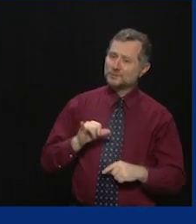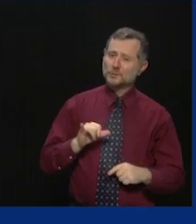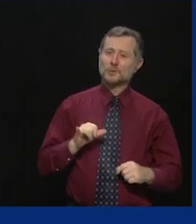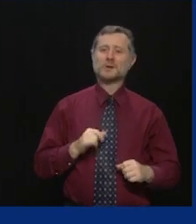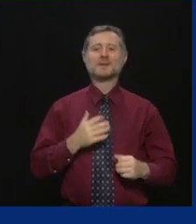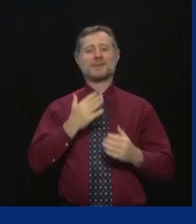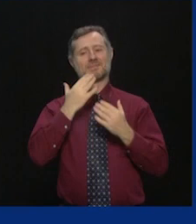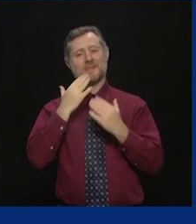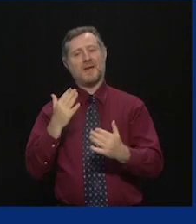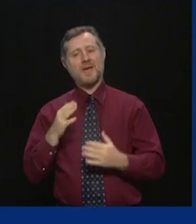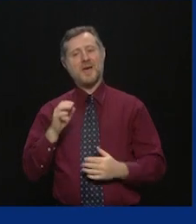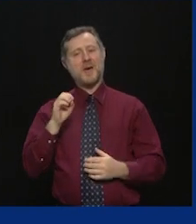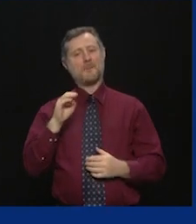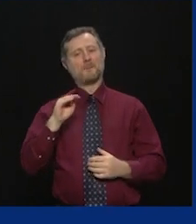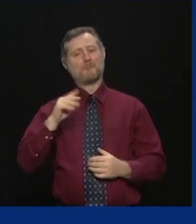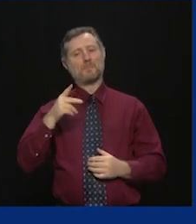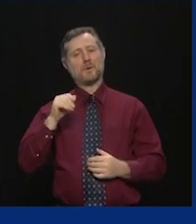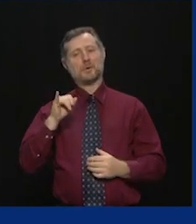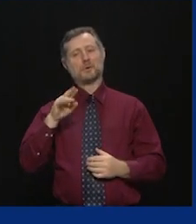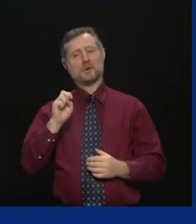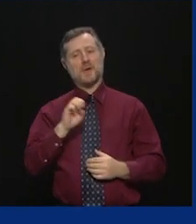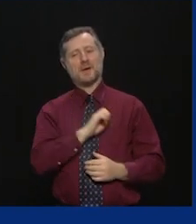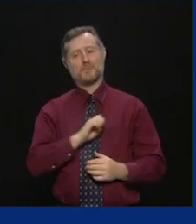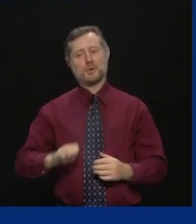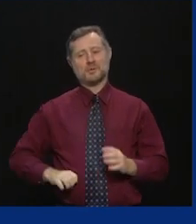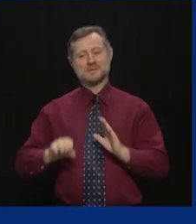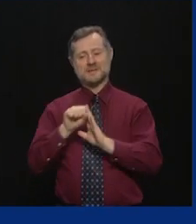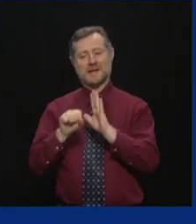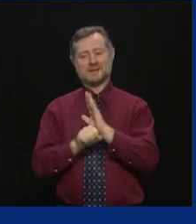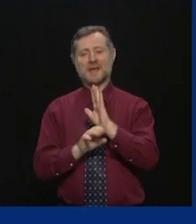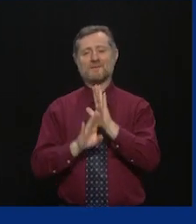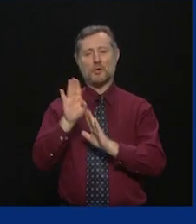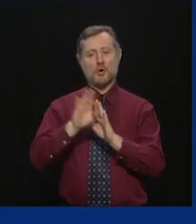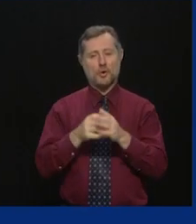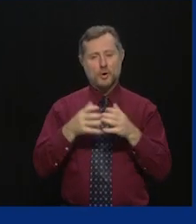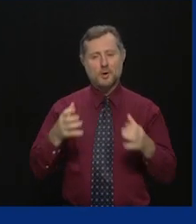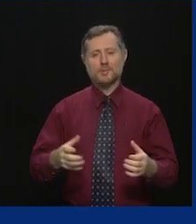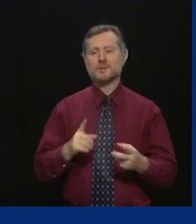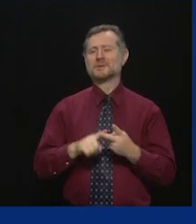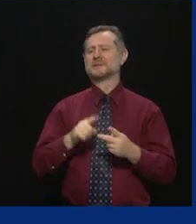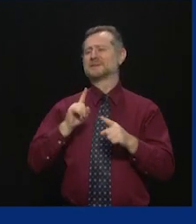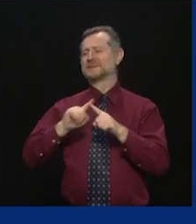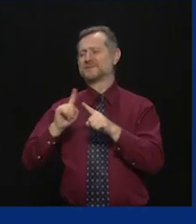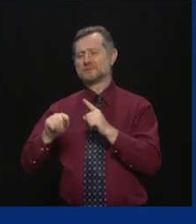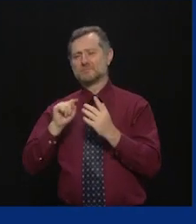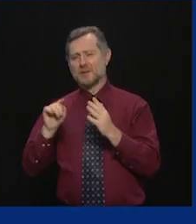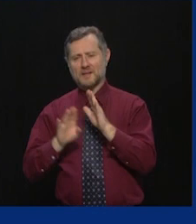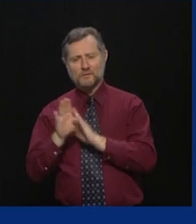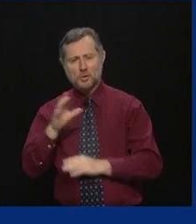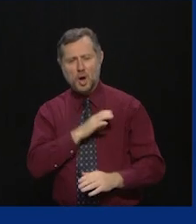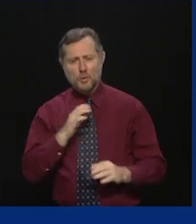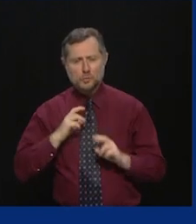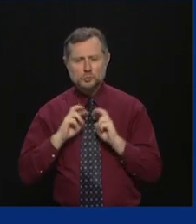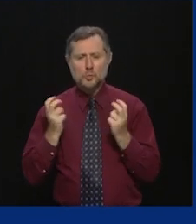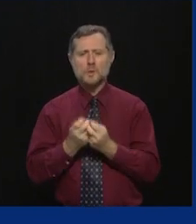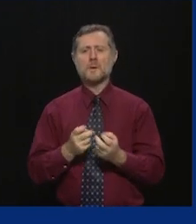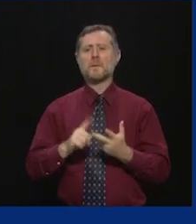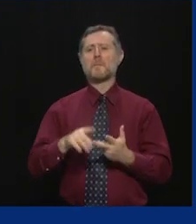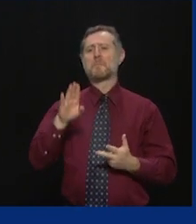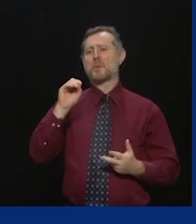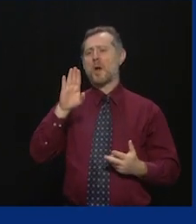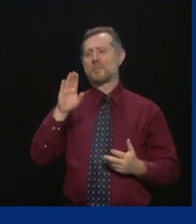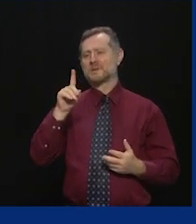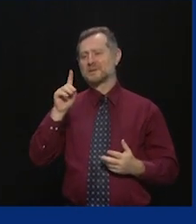State Development, our Finger Lakes Regional Economic Development Council, Bob Duffy, for your leadership for our community in the